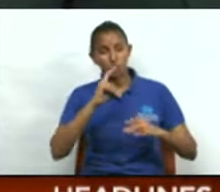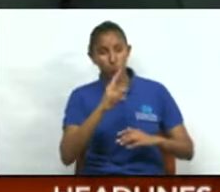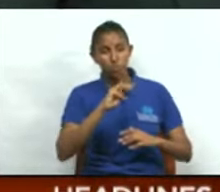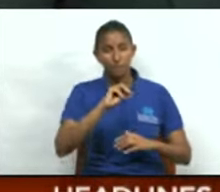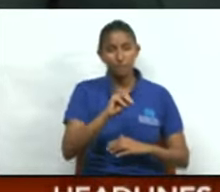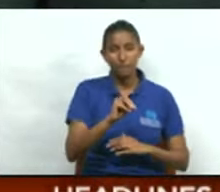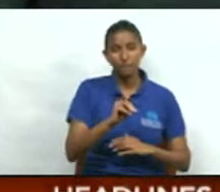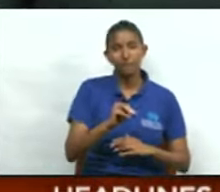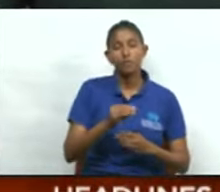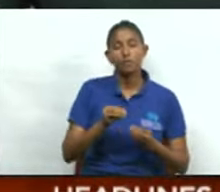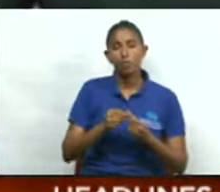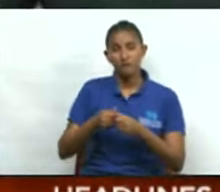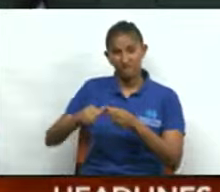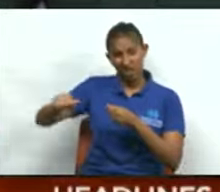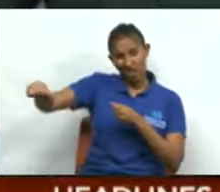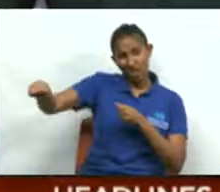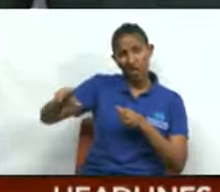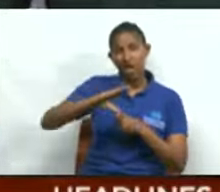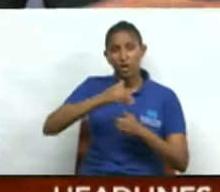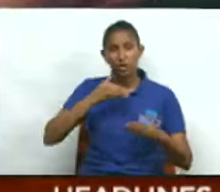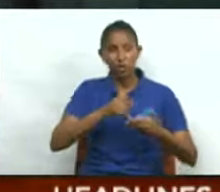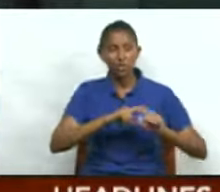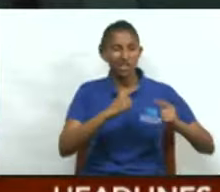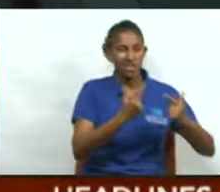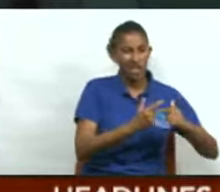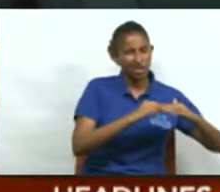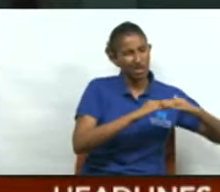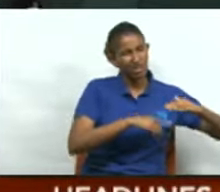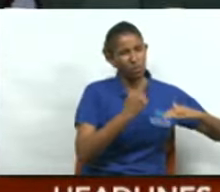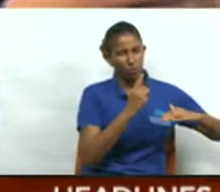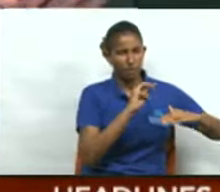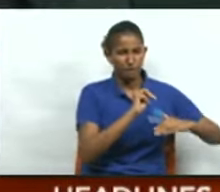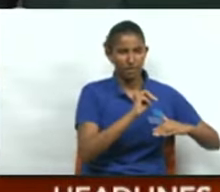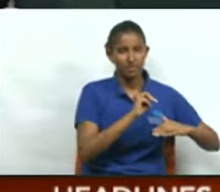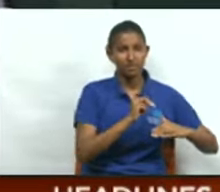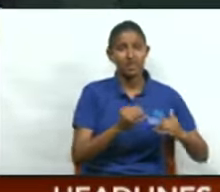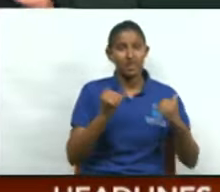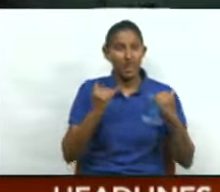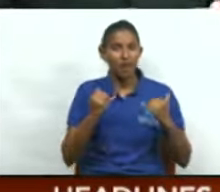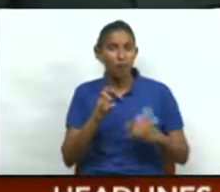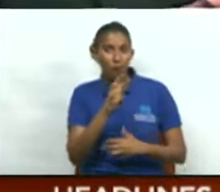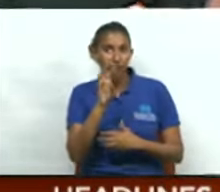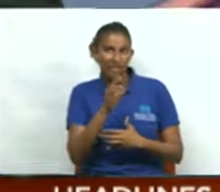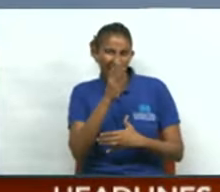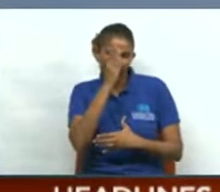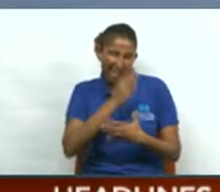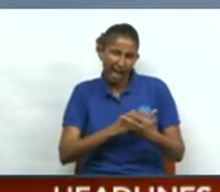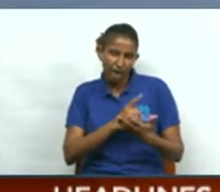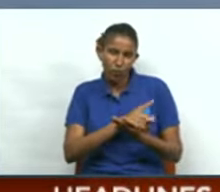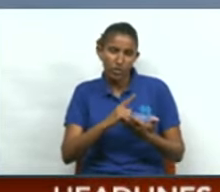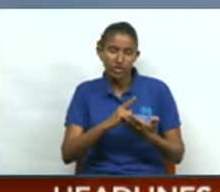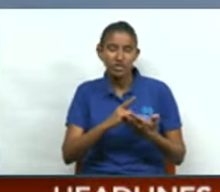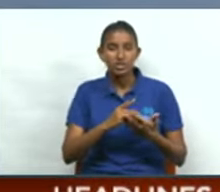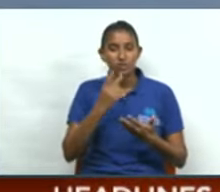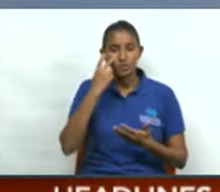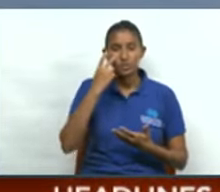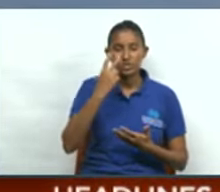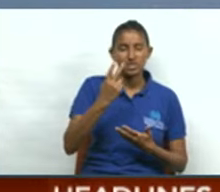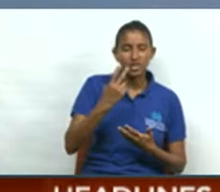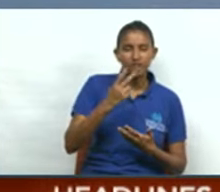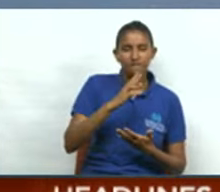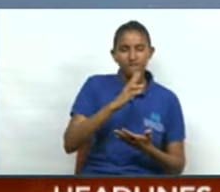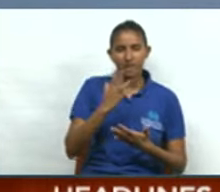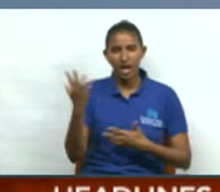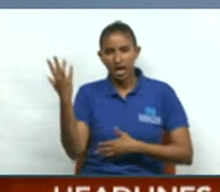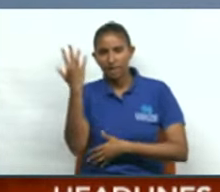less than 1 meter. Now, we're halfway through the week, so let's take a look at our five-day forecast. The Met Office says while